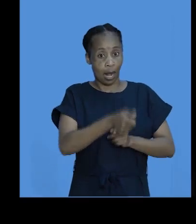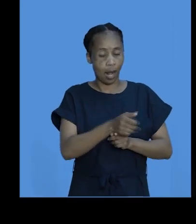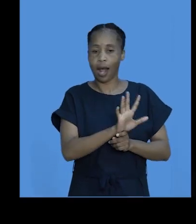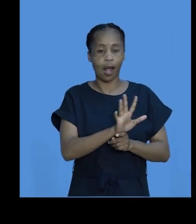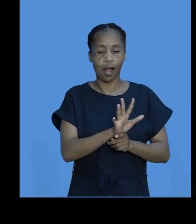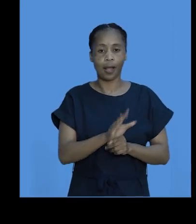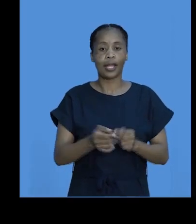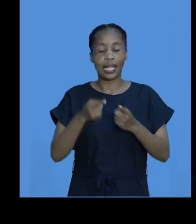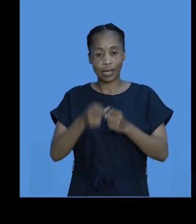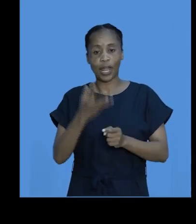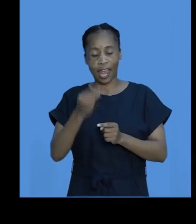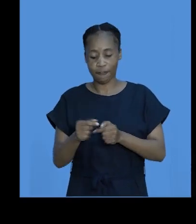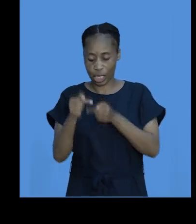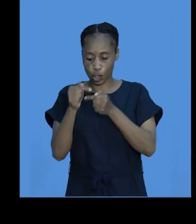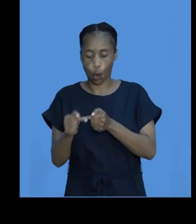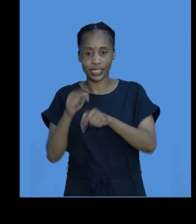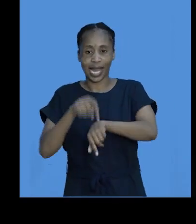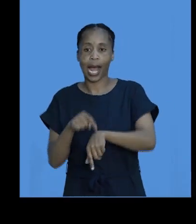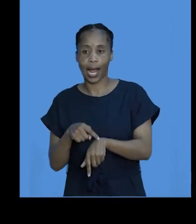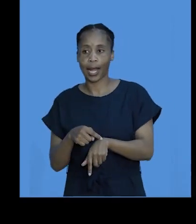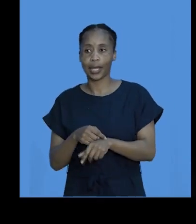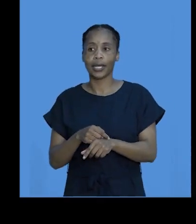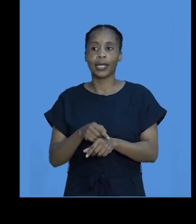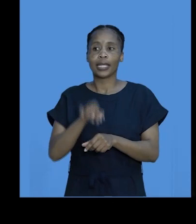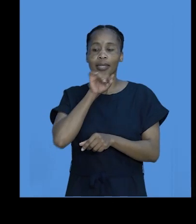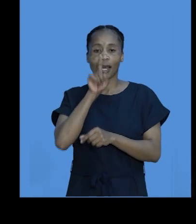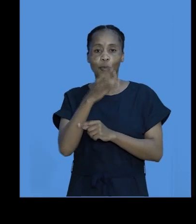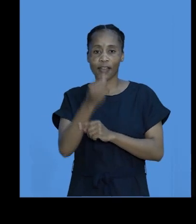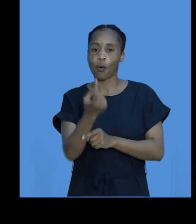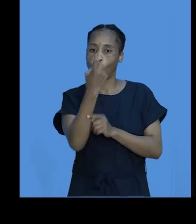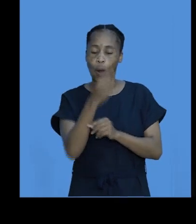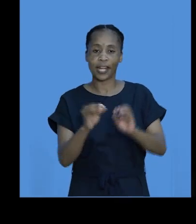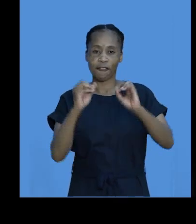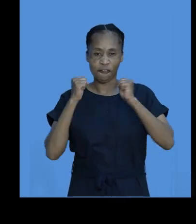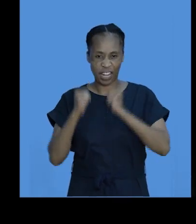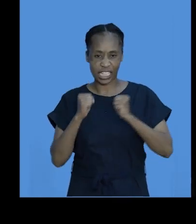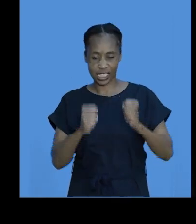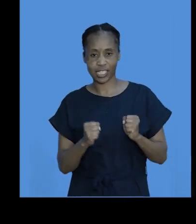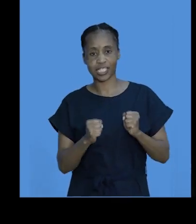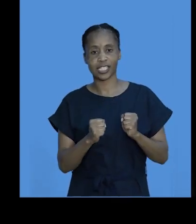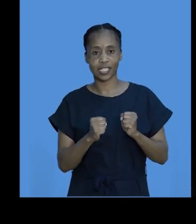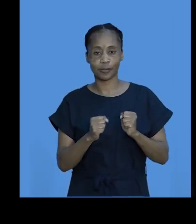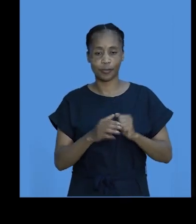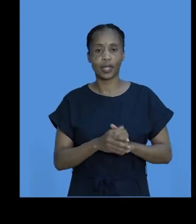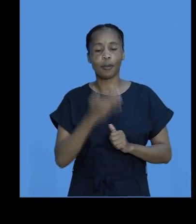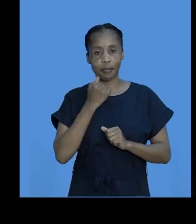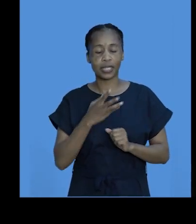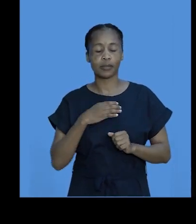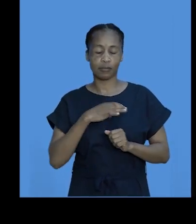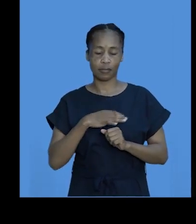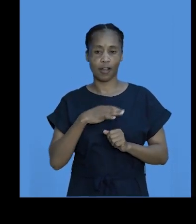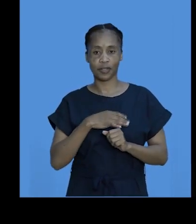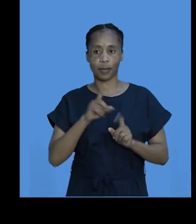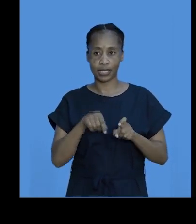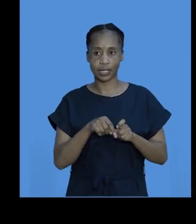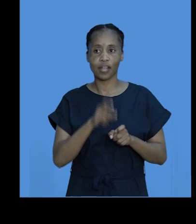And in this case, you guys were asked for the short run there. We have at least one fixed cost in the short run there.